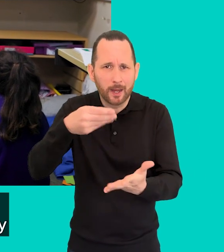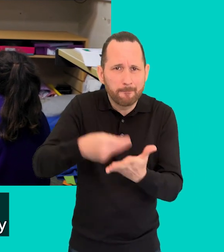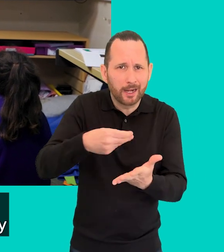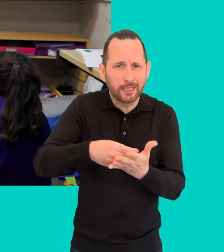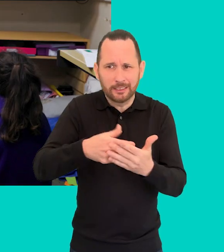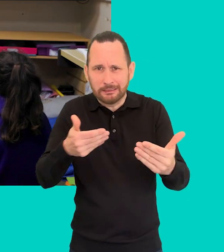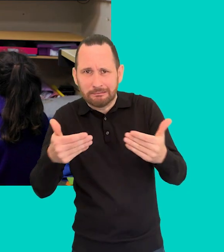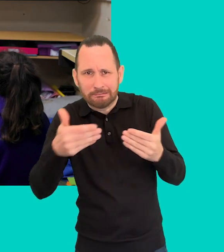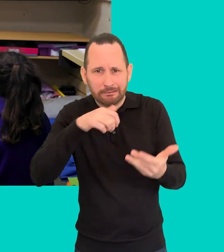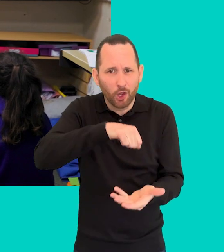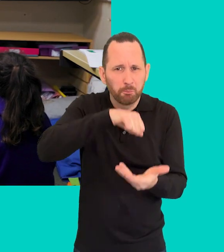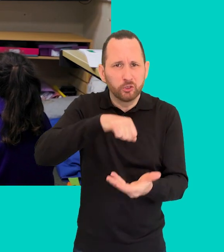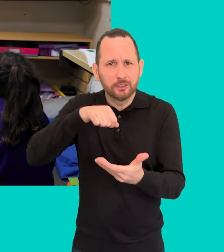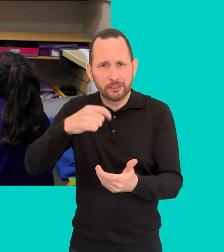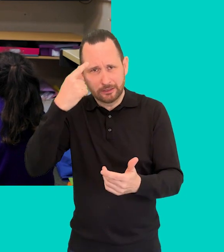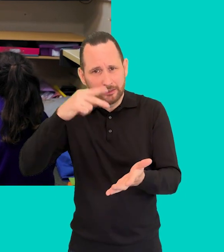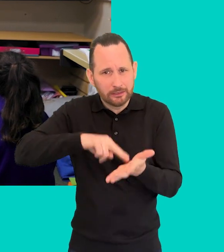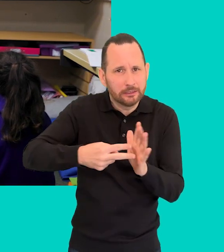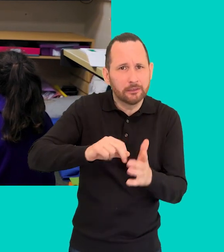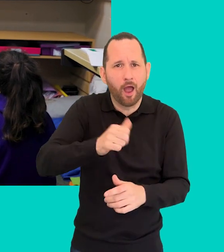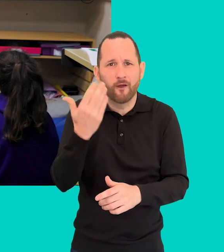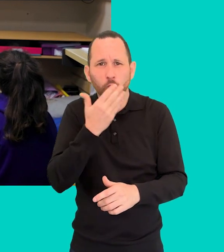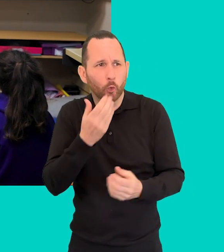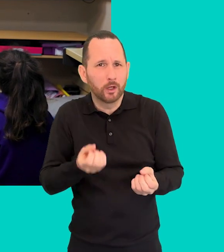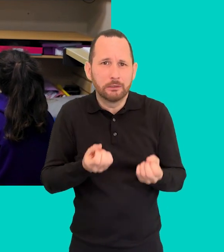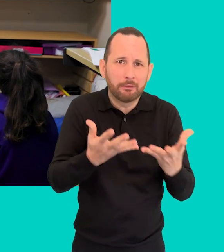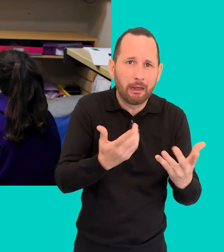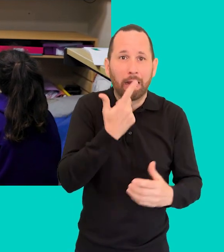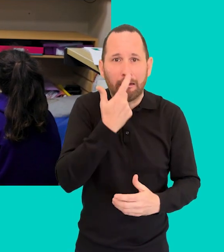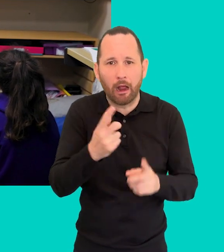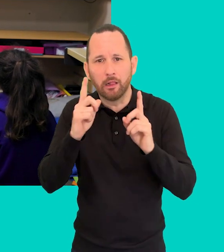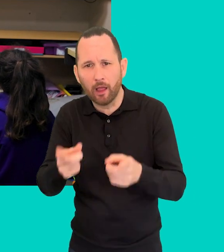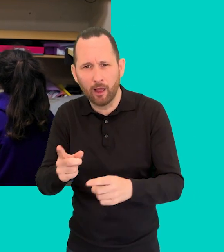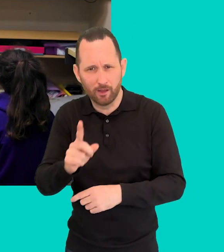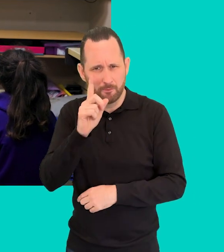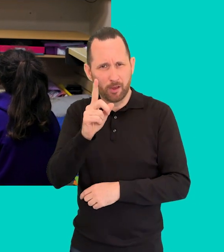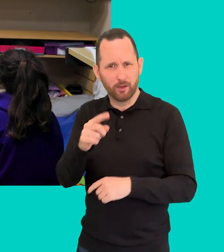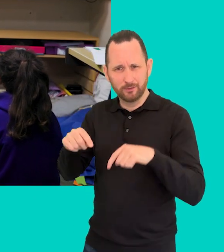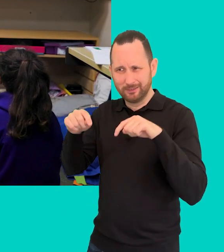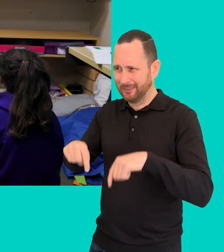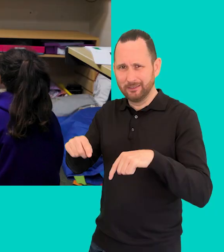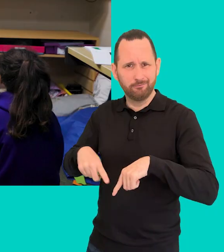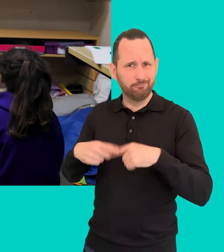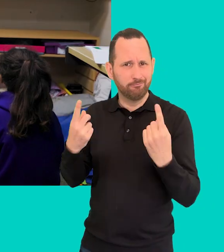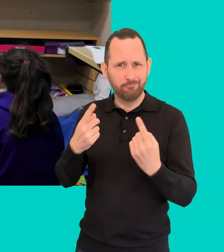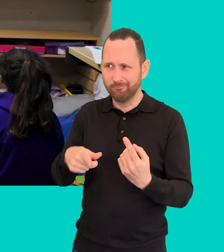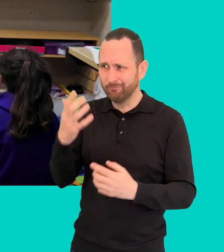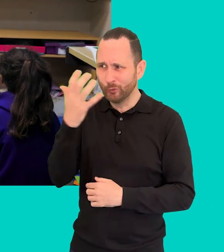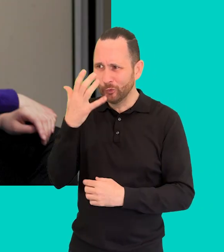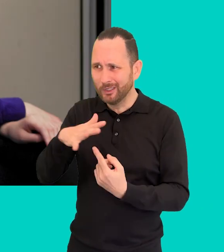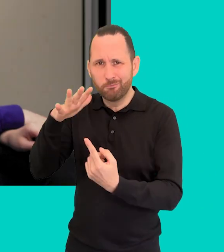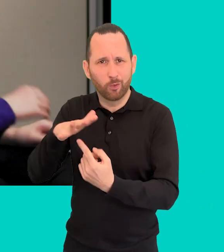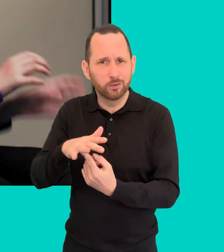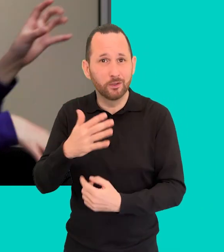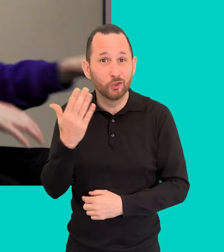that actually the priority isn't spending money on an after-school club. Even if the after-school club is something as important